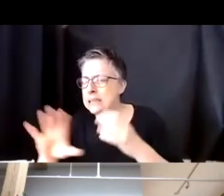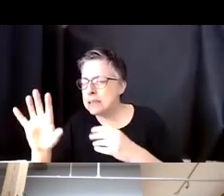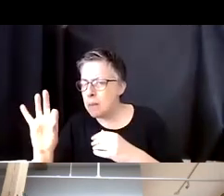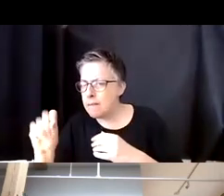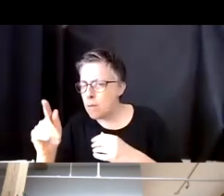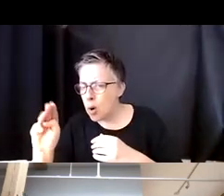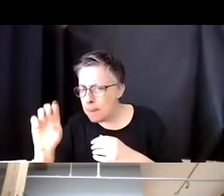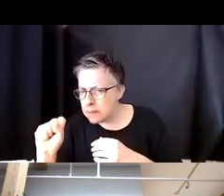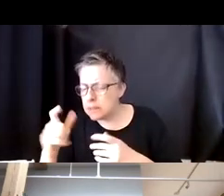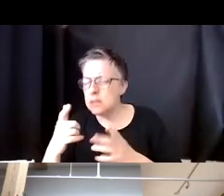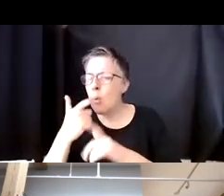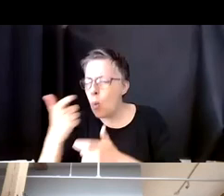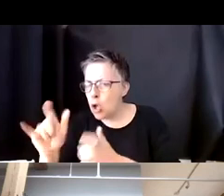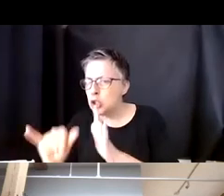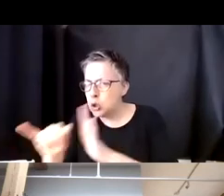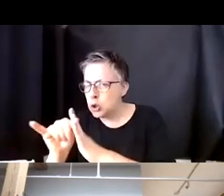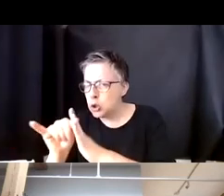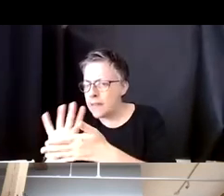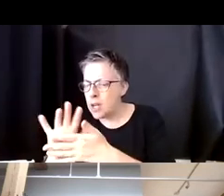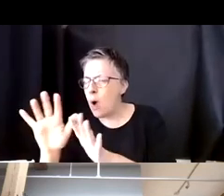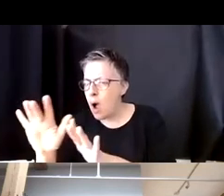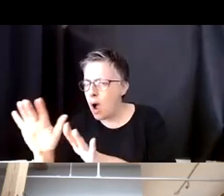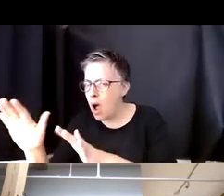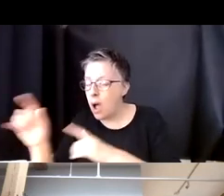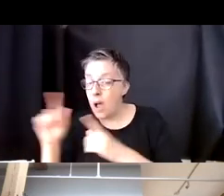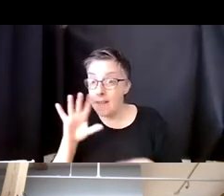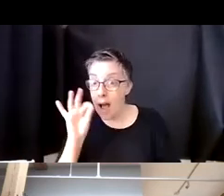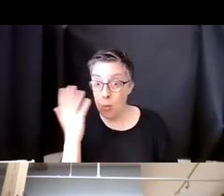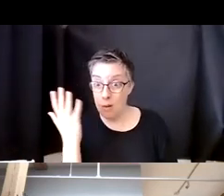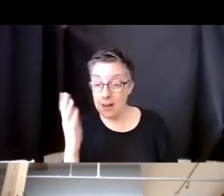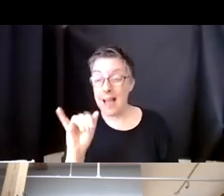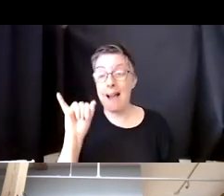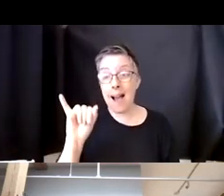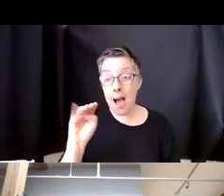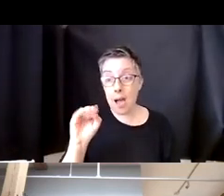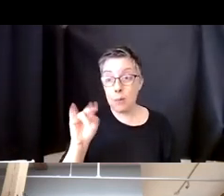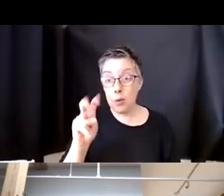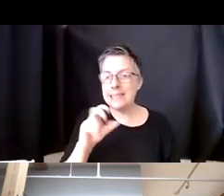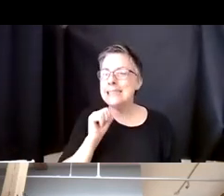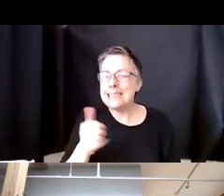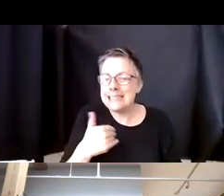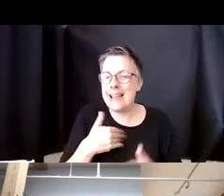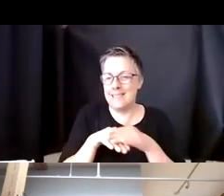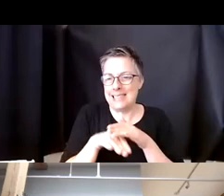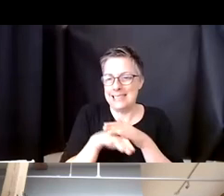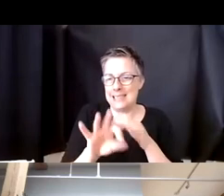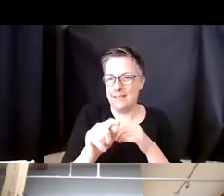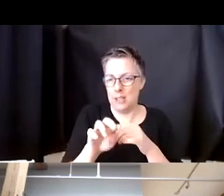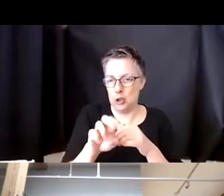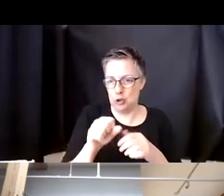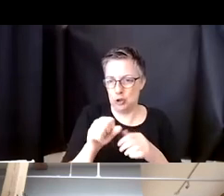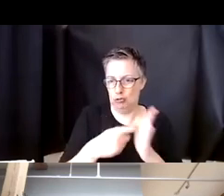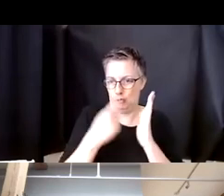videos, I was informed that iMovie does not actually have the accessibility features that are